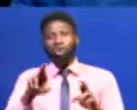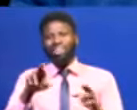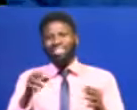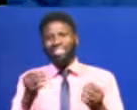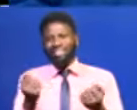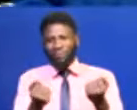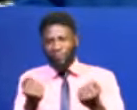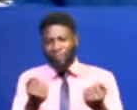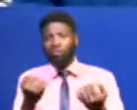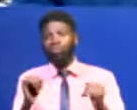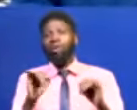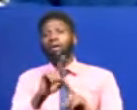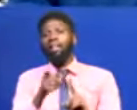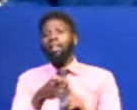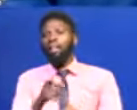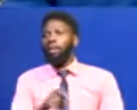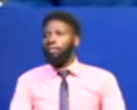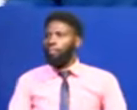that? Soon.